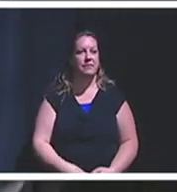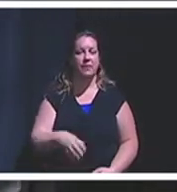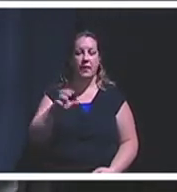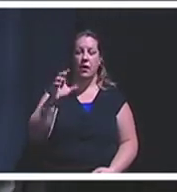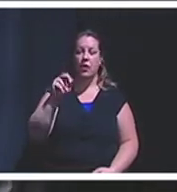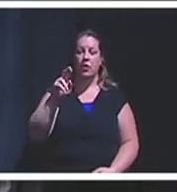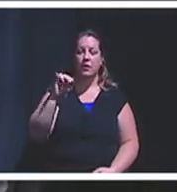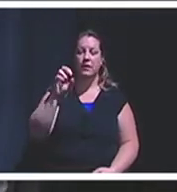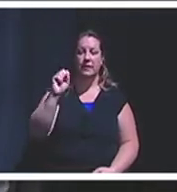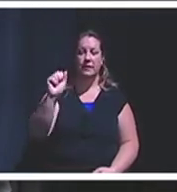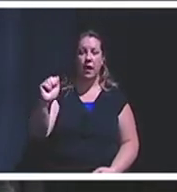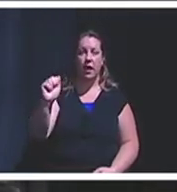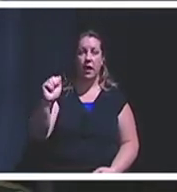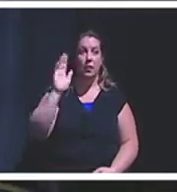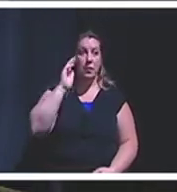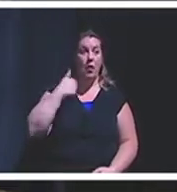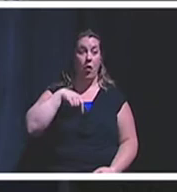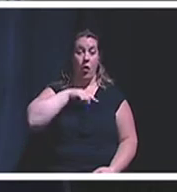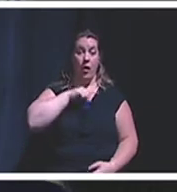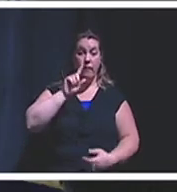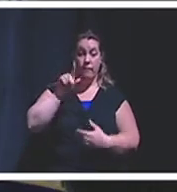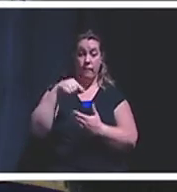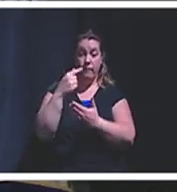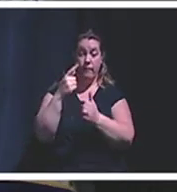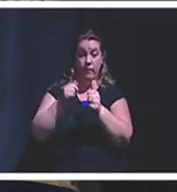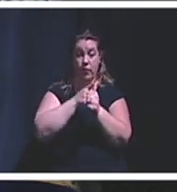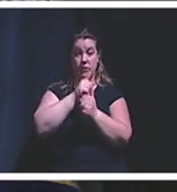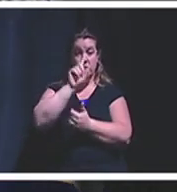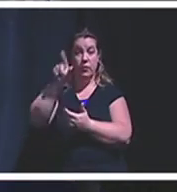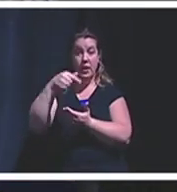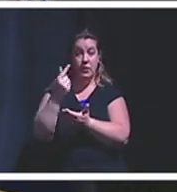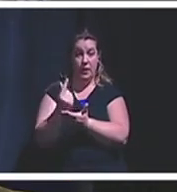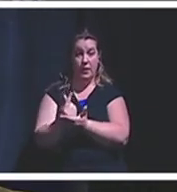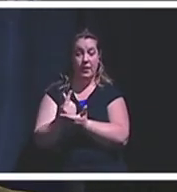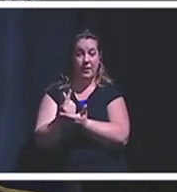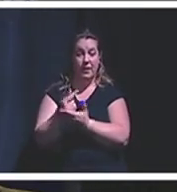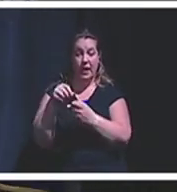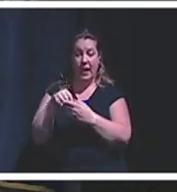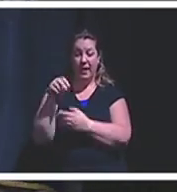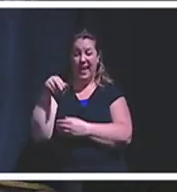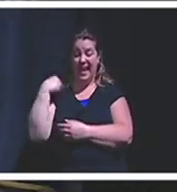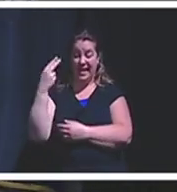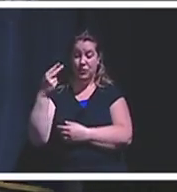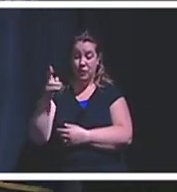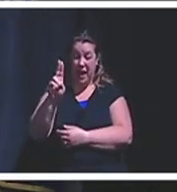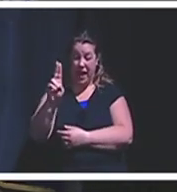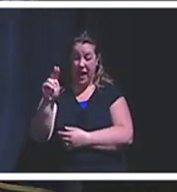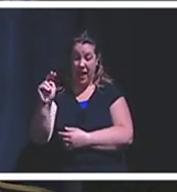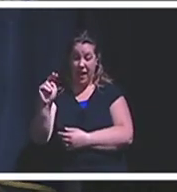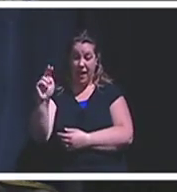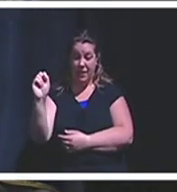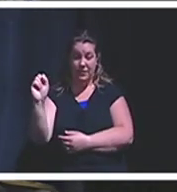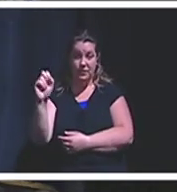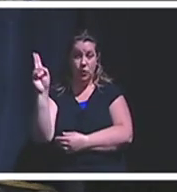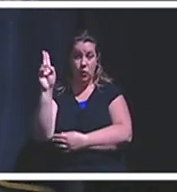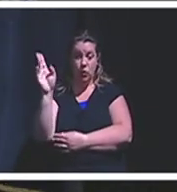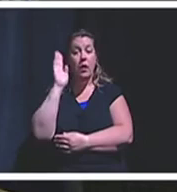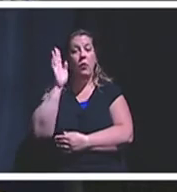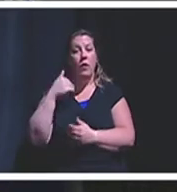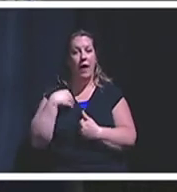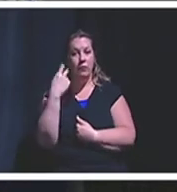Carissa will be our first graduate in the history of NSU that will not only have 2